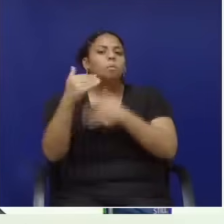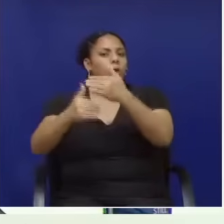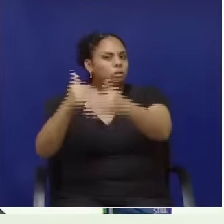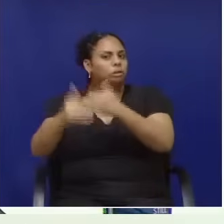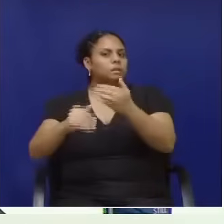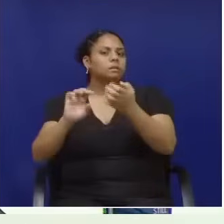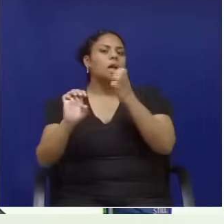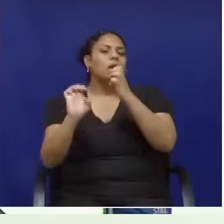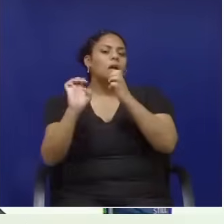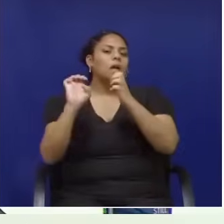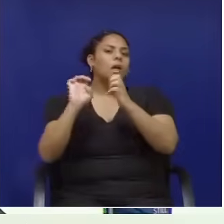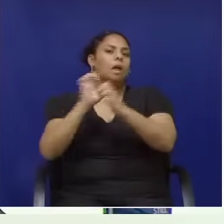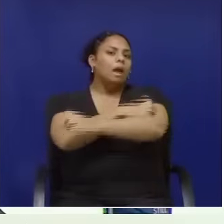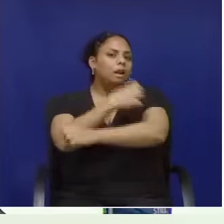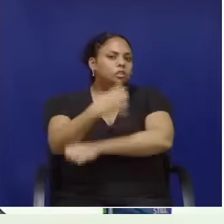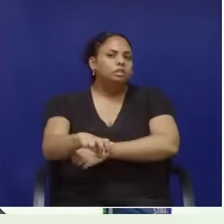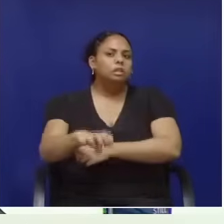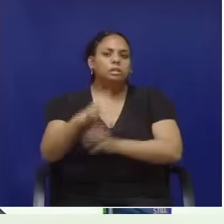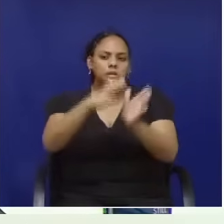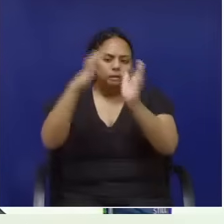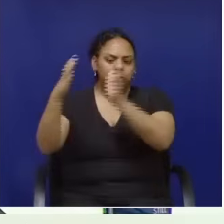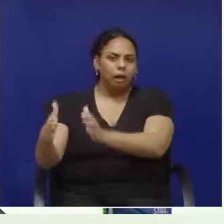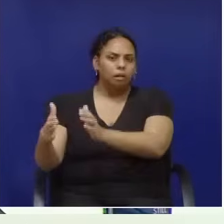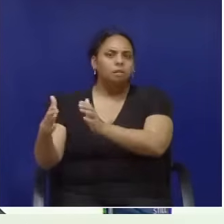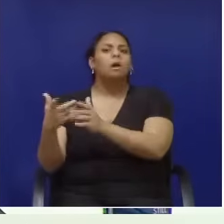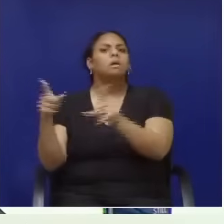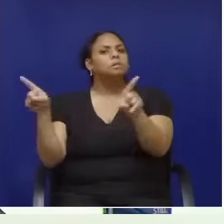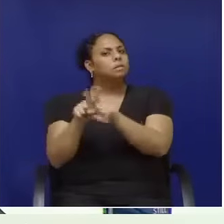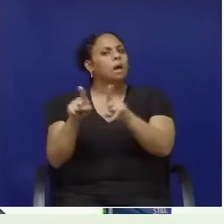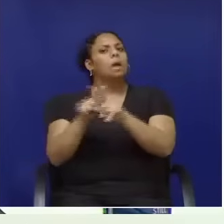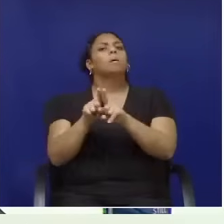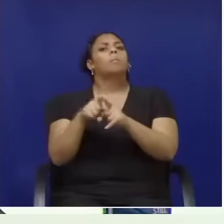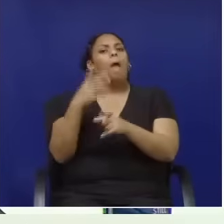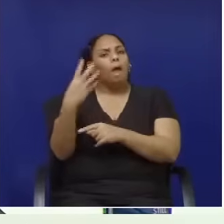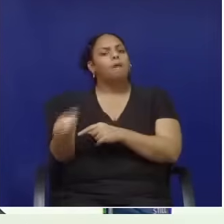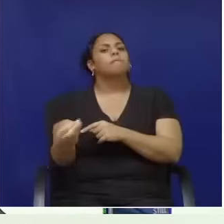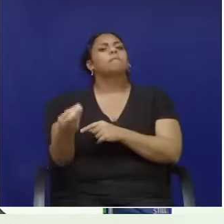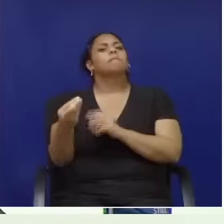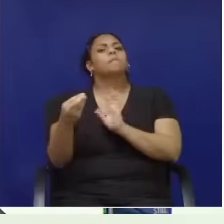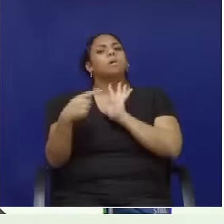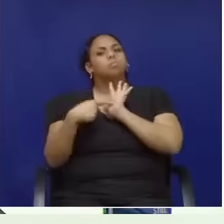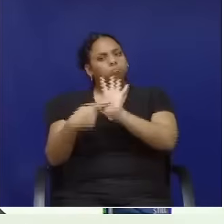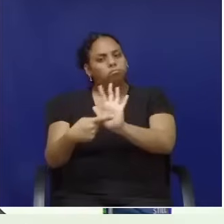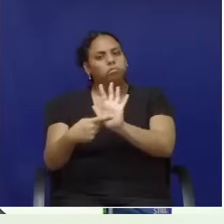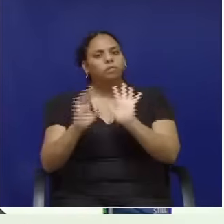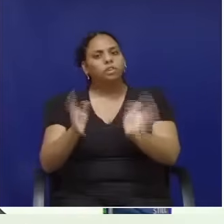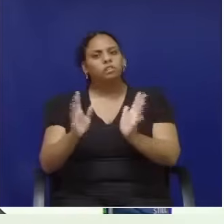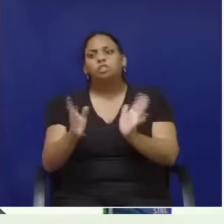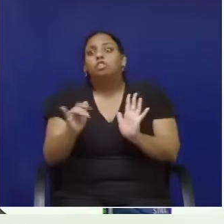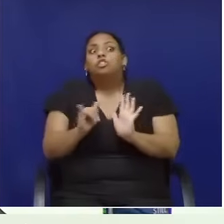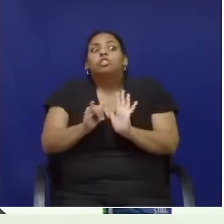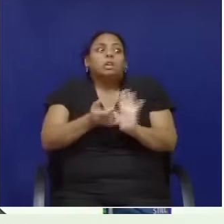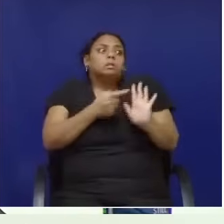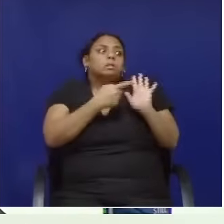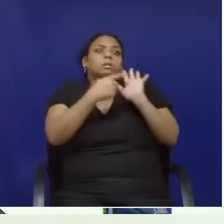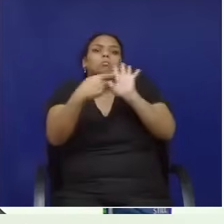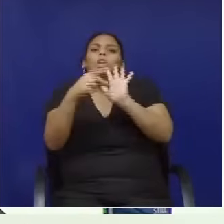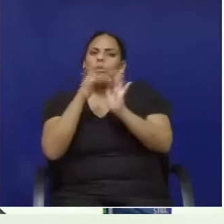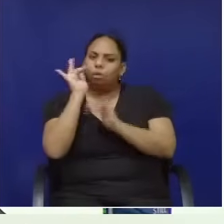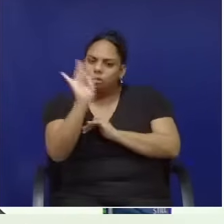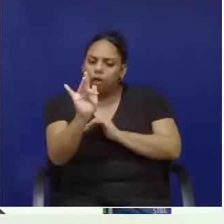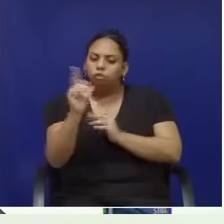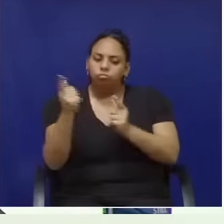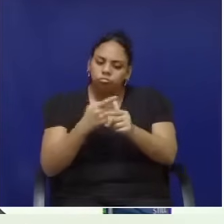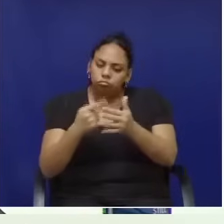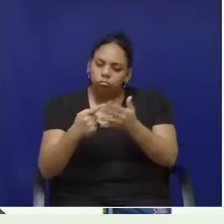energy sector. So it is not, as is stated, that is just a symbolic. You can count the money, you can